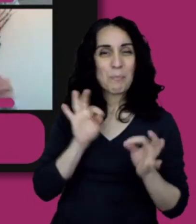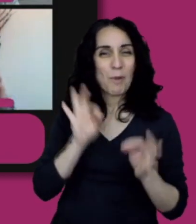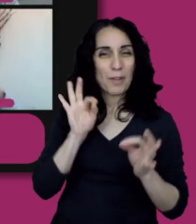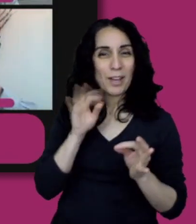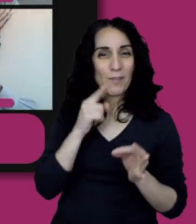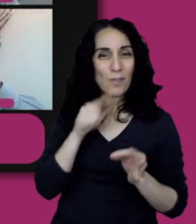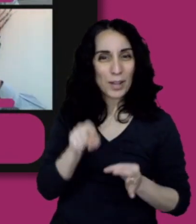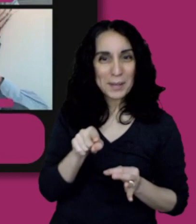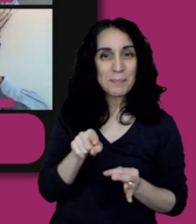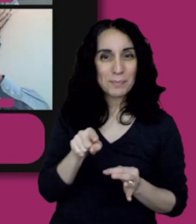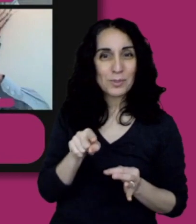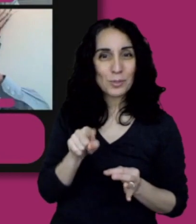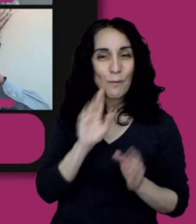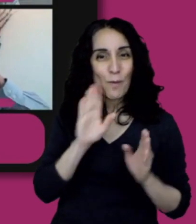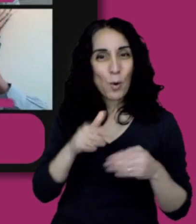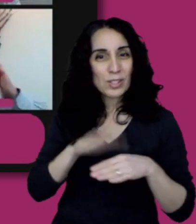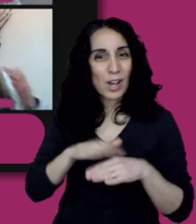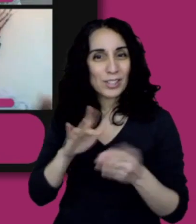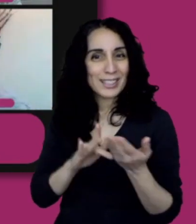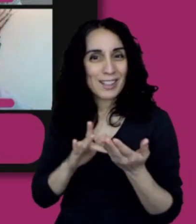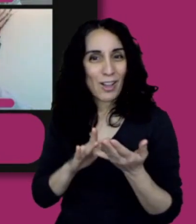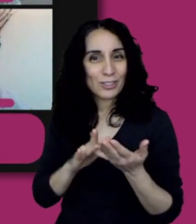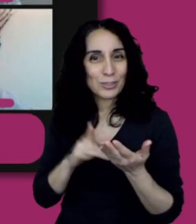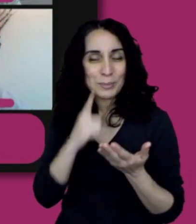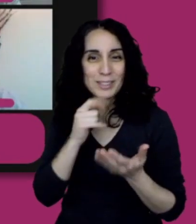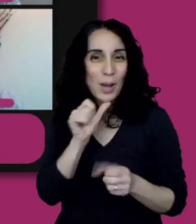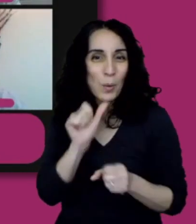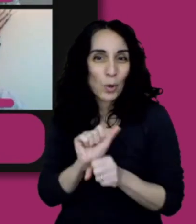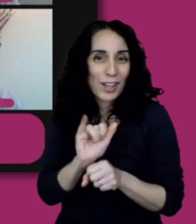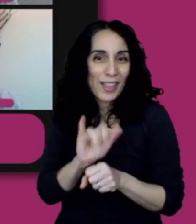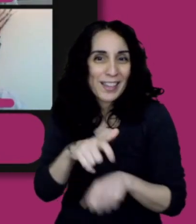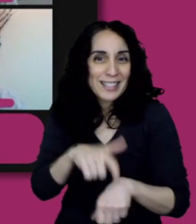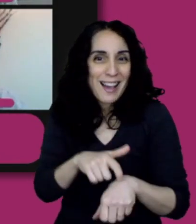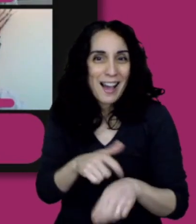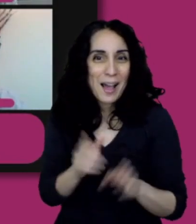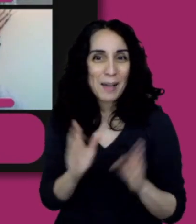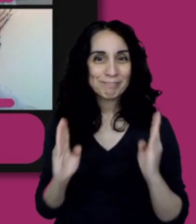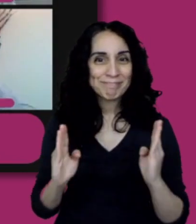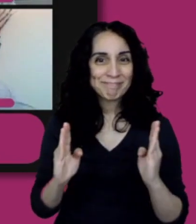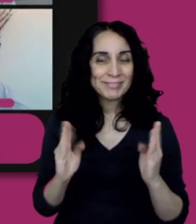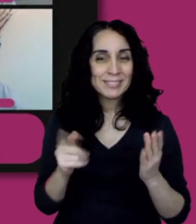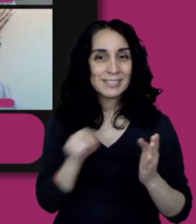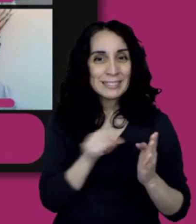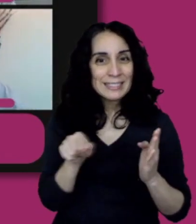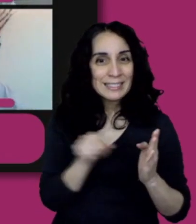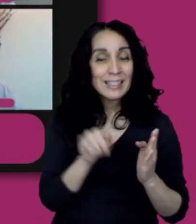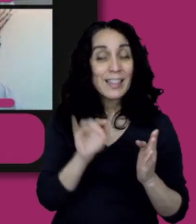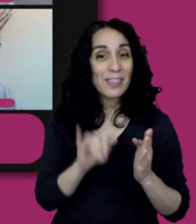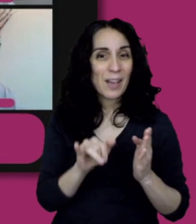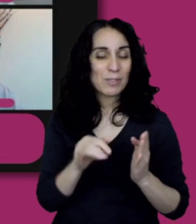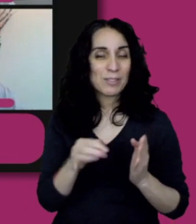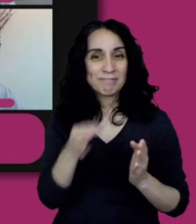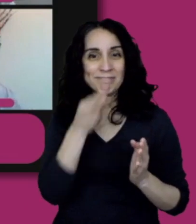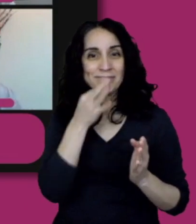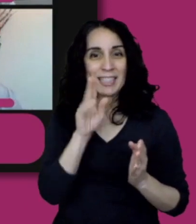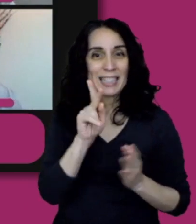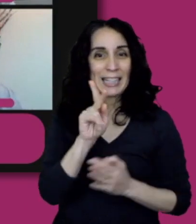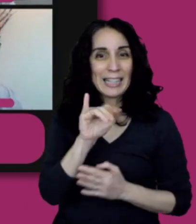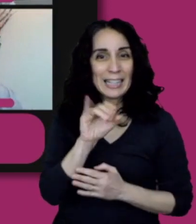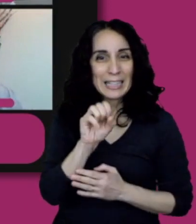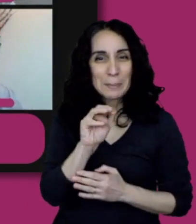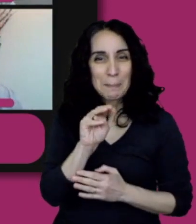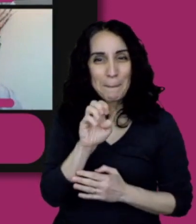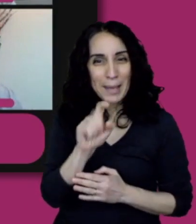for this, except because he was between jobs. And so it just turned out to be a sort of kismet